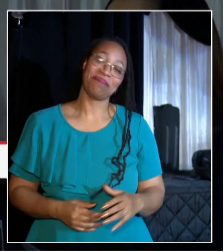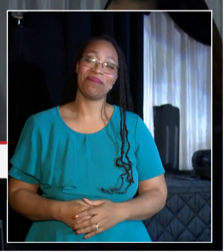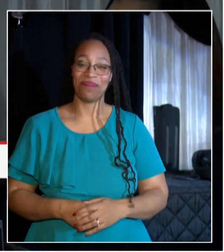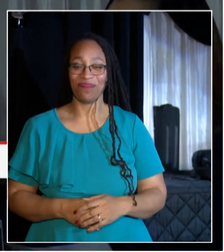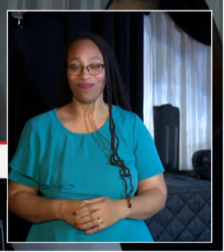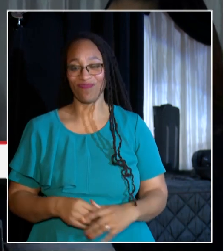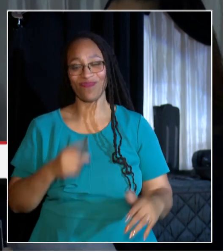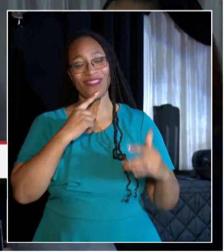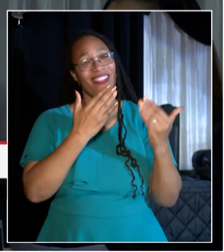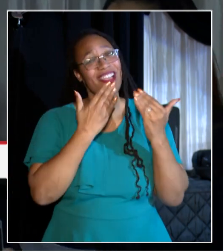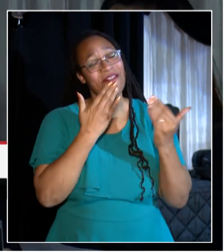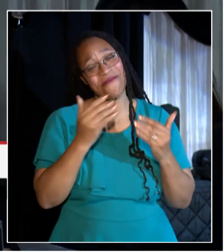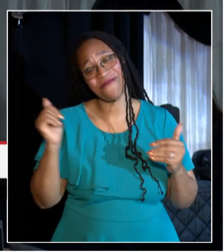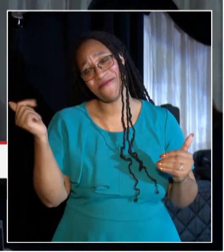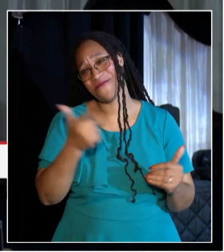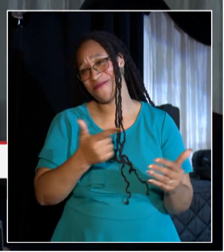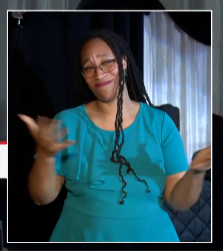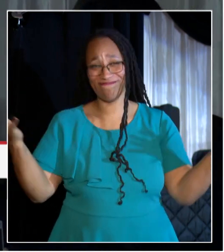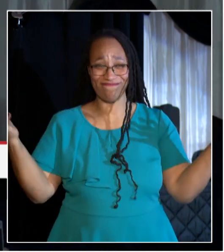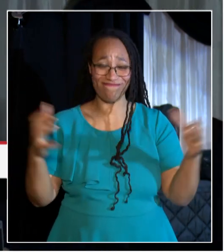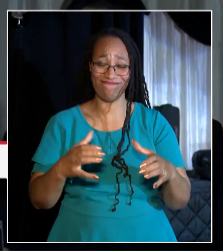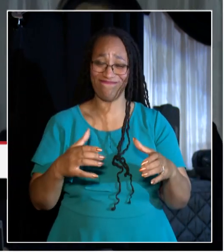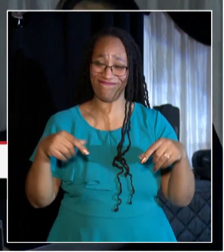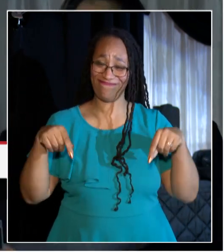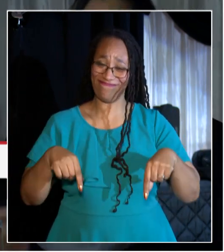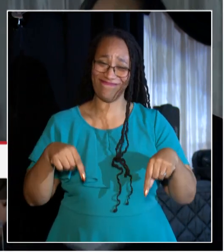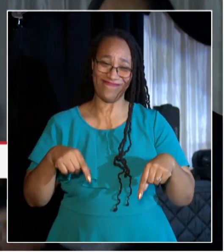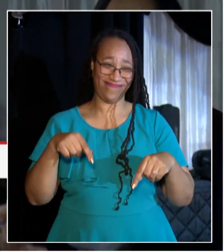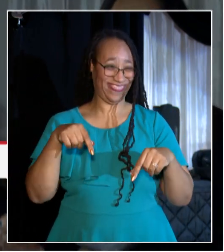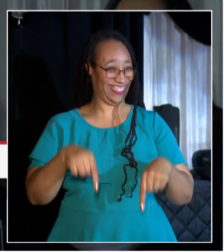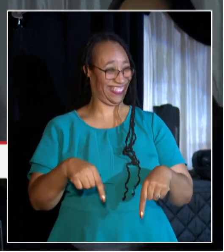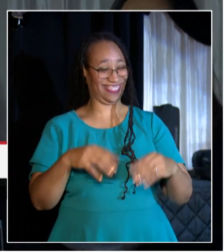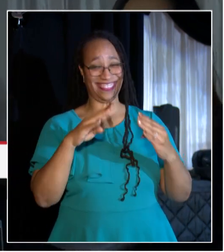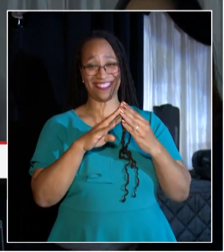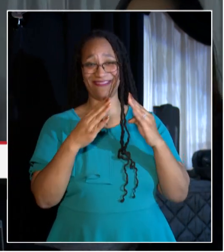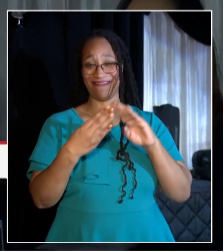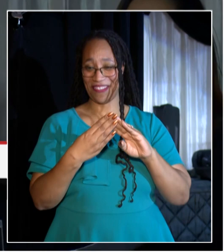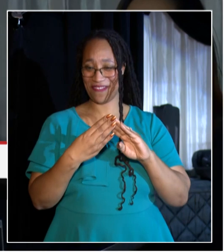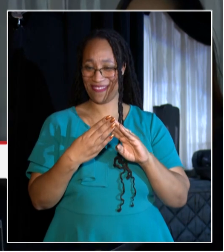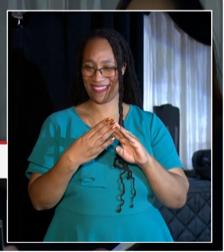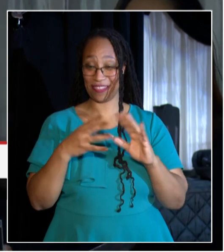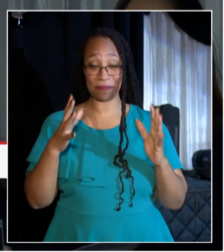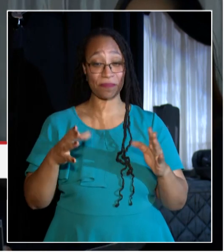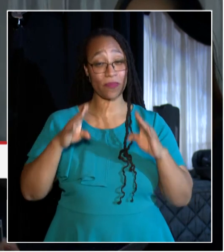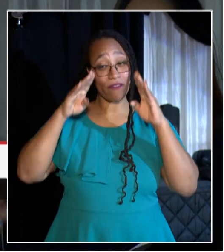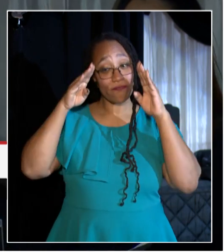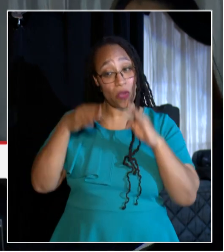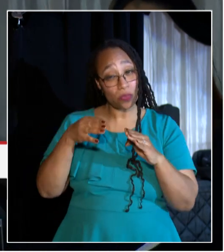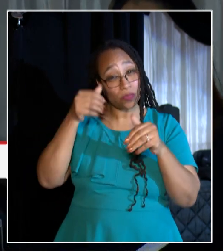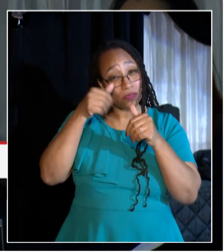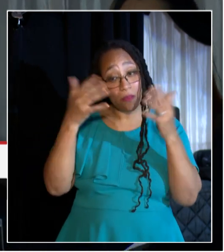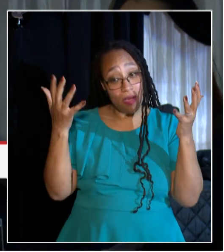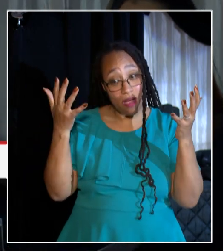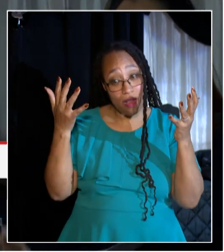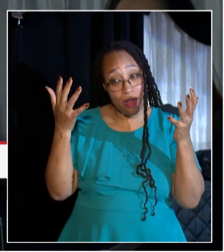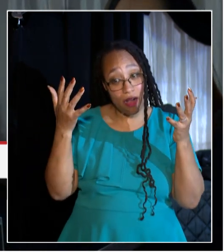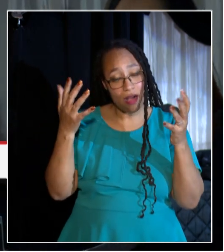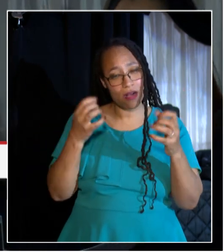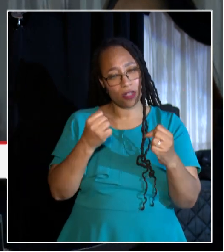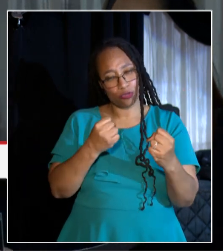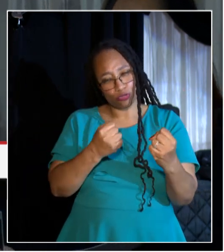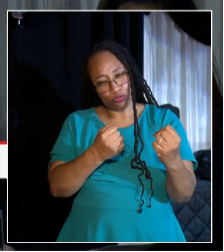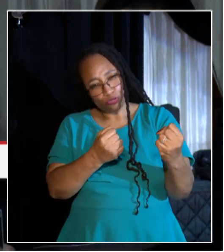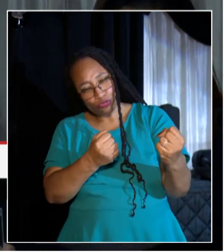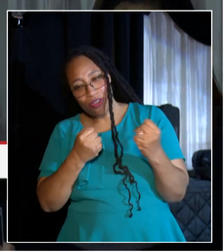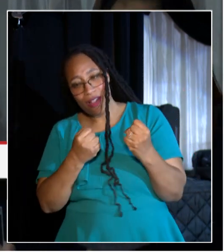city. And know that our focus is on the most robust post-COVID comeback that